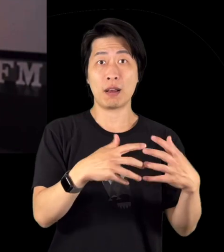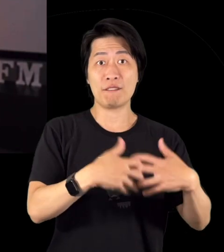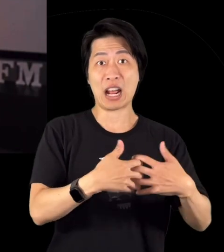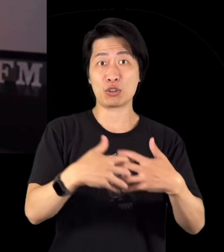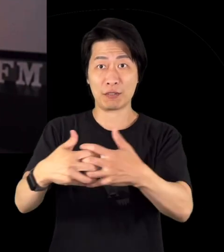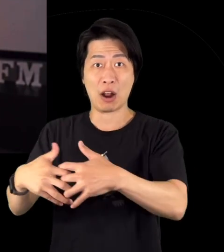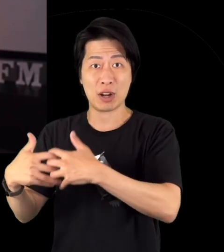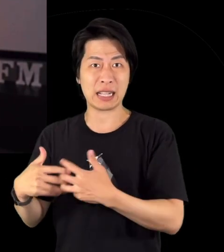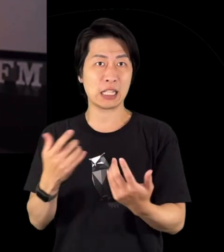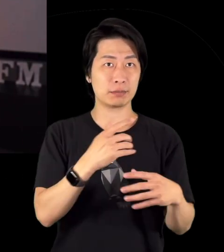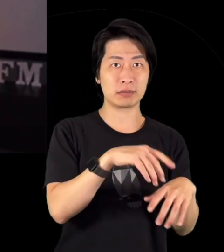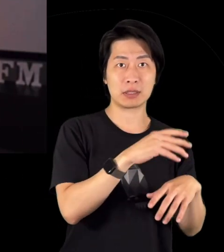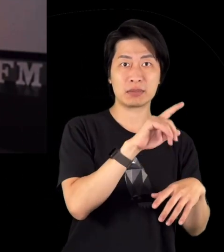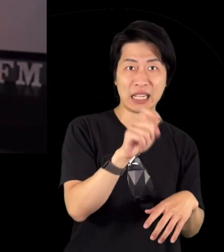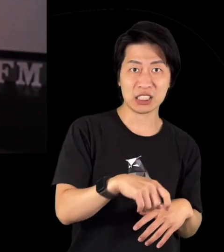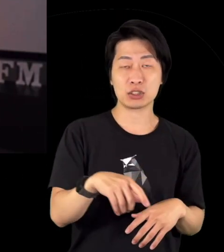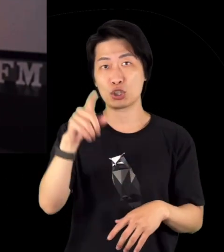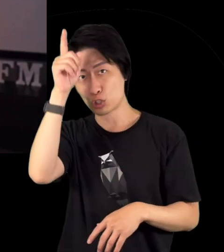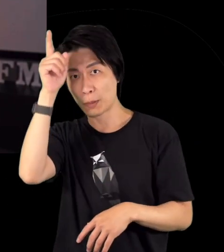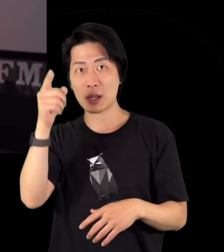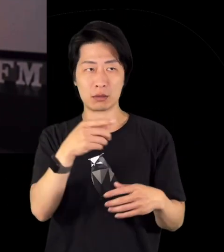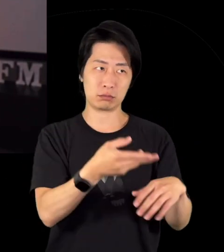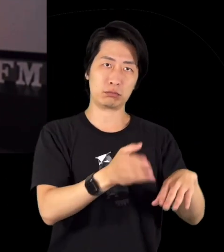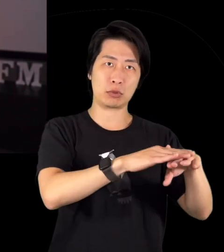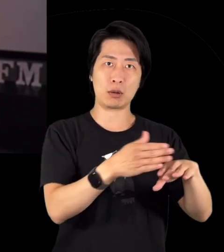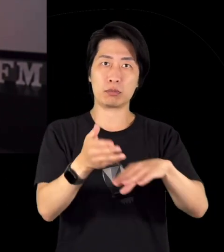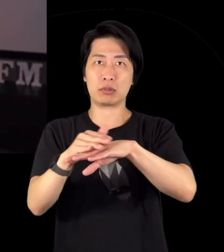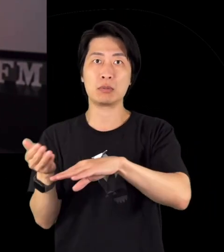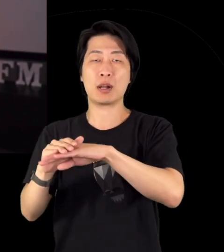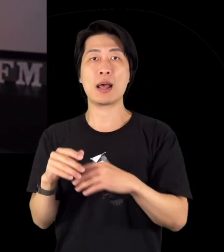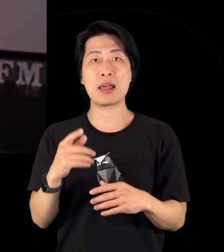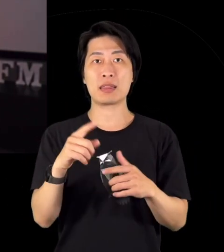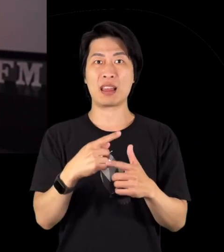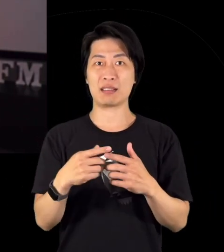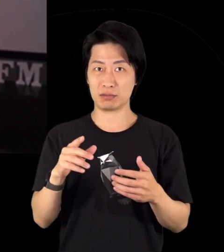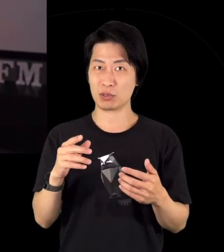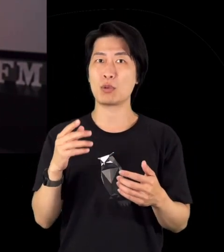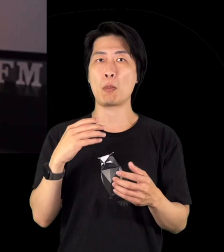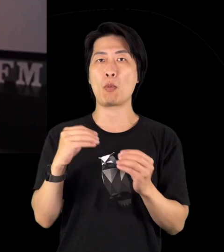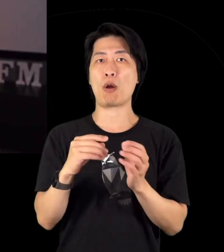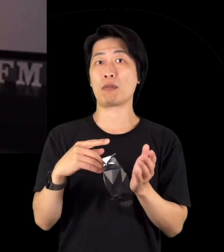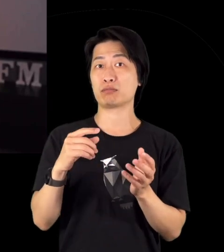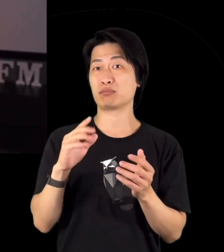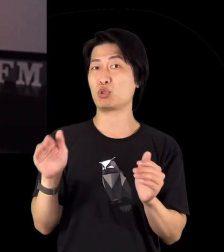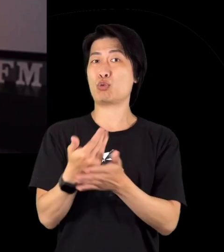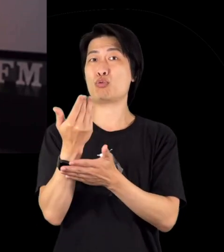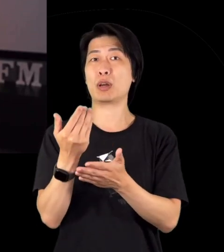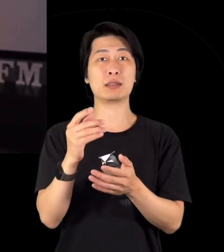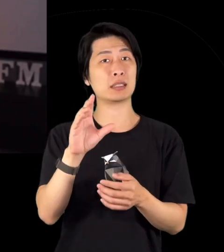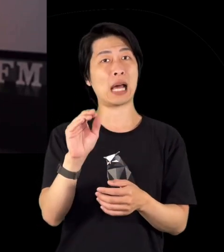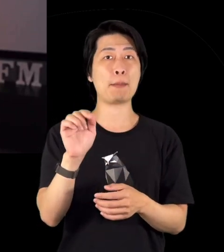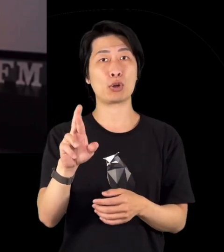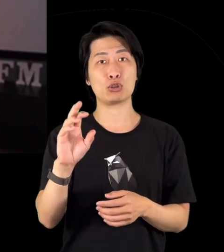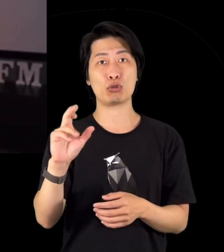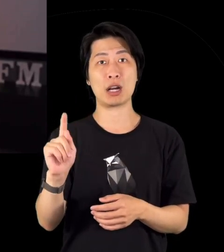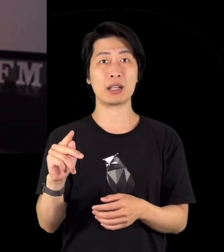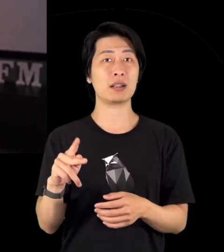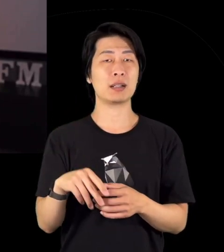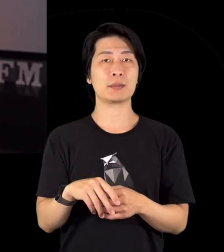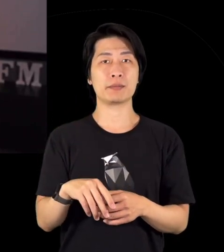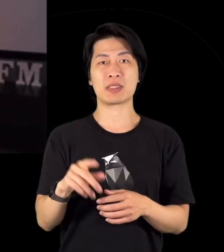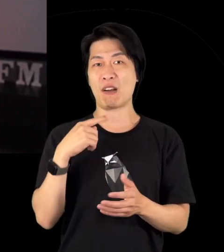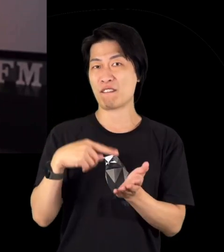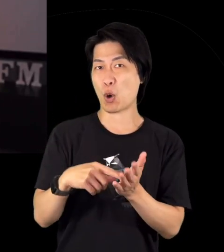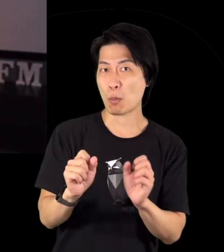Texas and Germany, introducing affordable pickup trucks like the Cybertruck, And obviously the biggest one here is by introducing